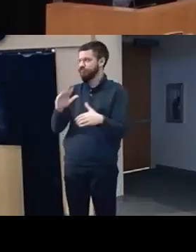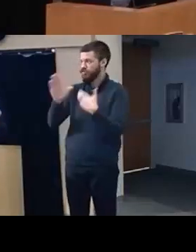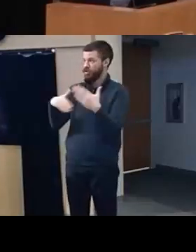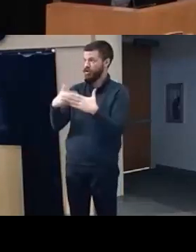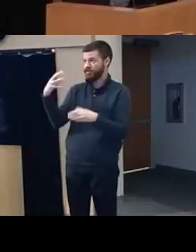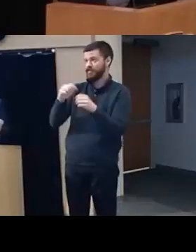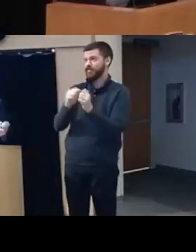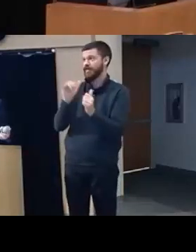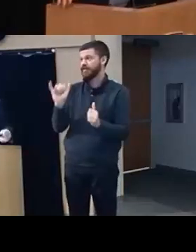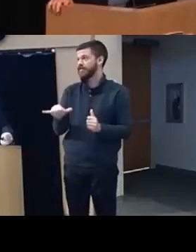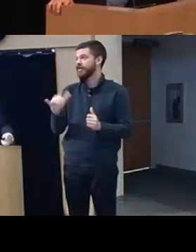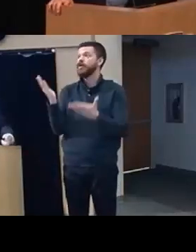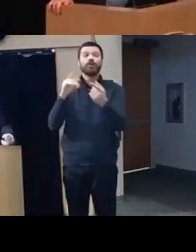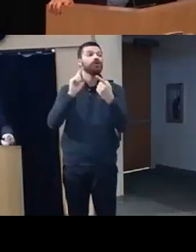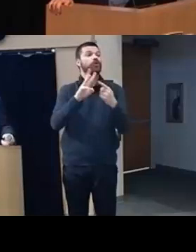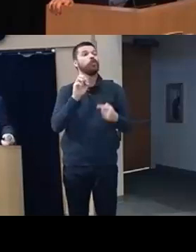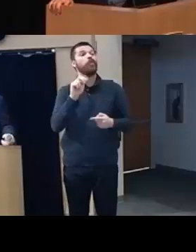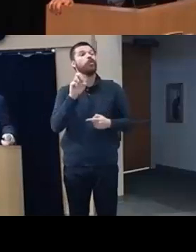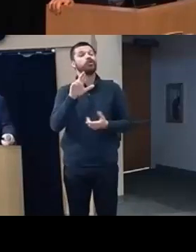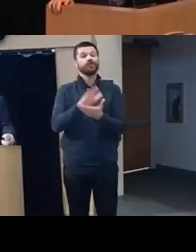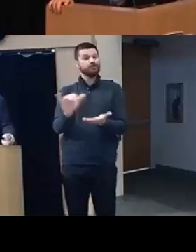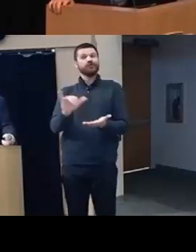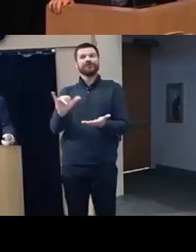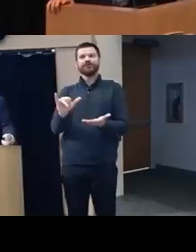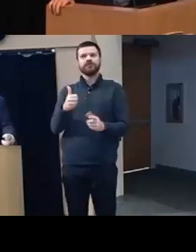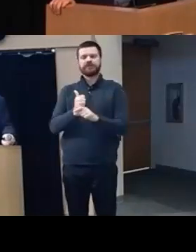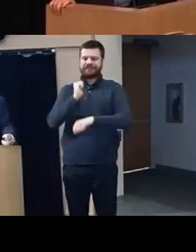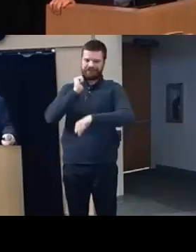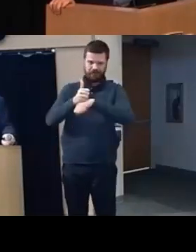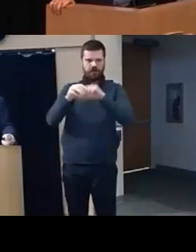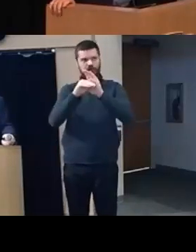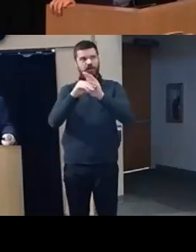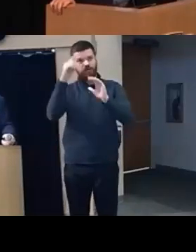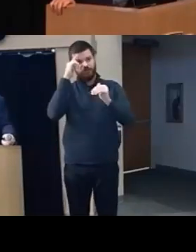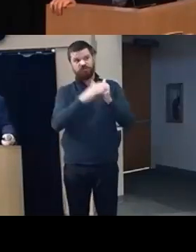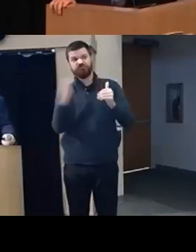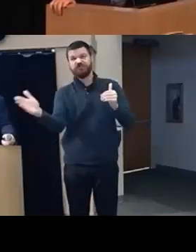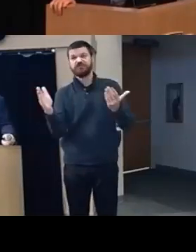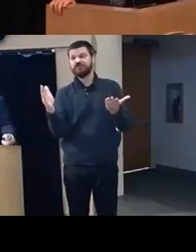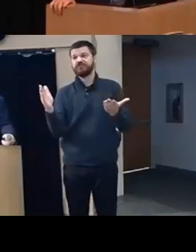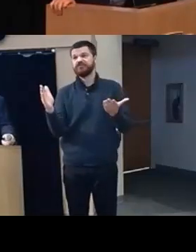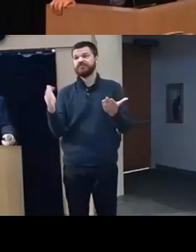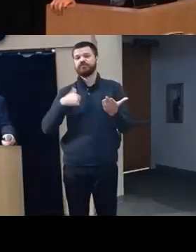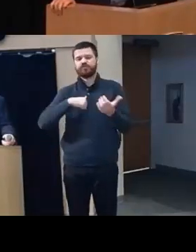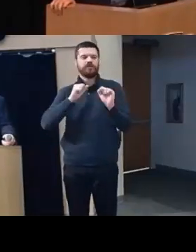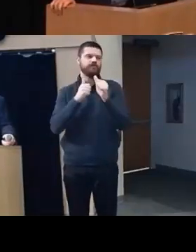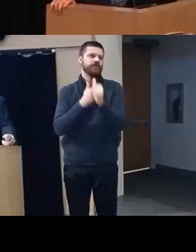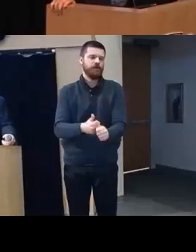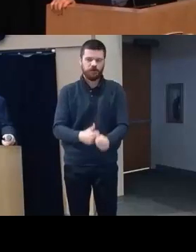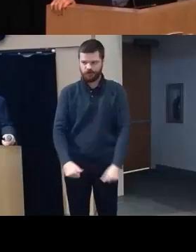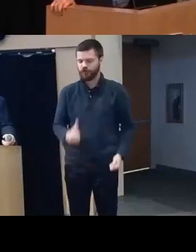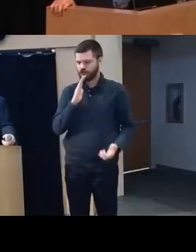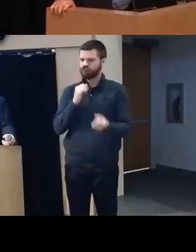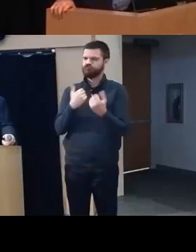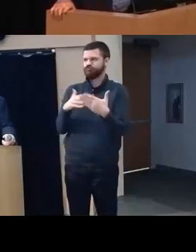and taking things to Warner School and so forth, has really just set a model, I think, for the rest of us to follow. So